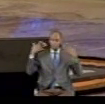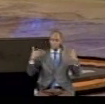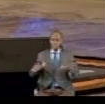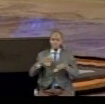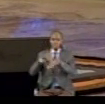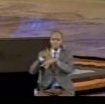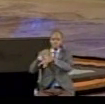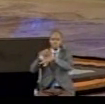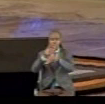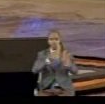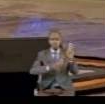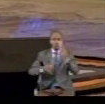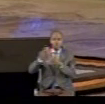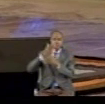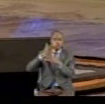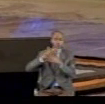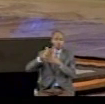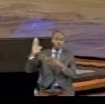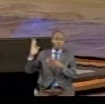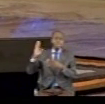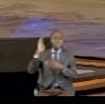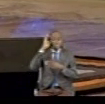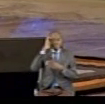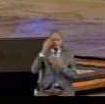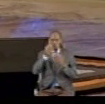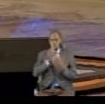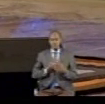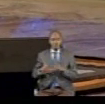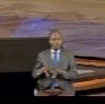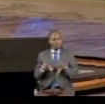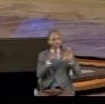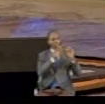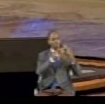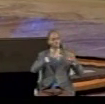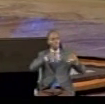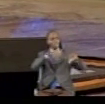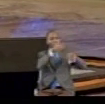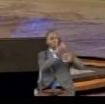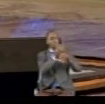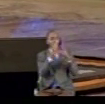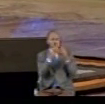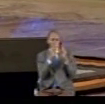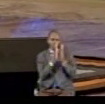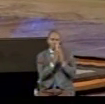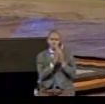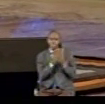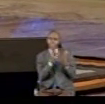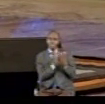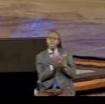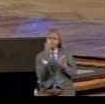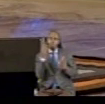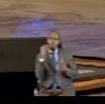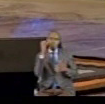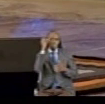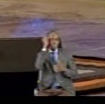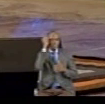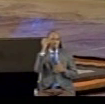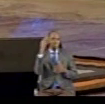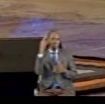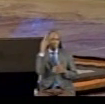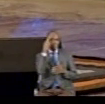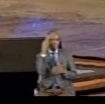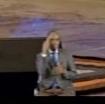a mountain to pray. That was a lifeline. That was the reason and the basis and